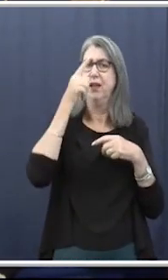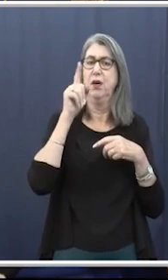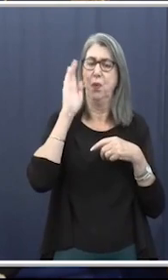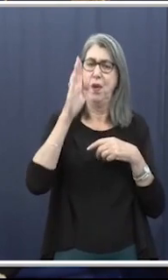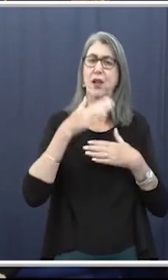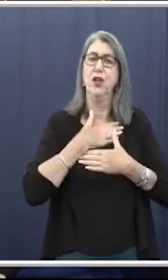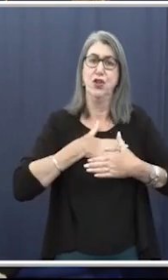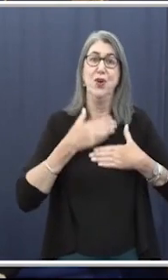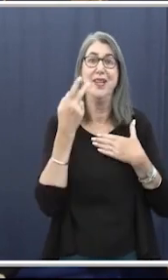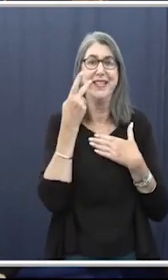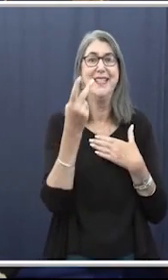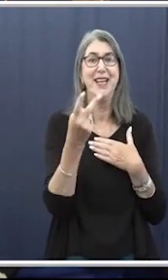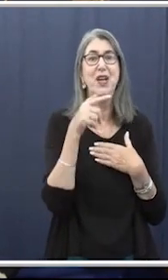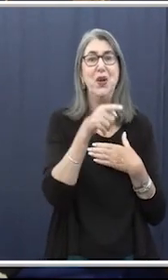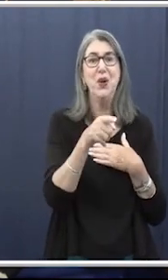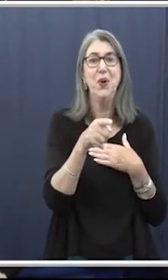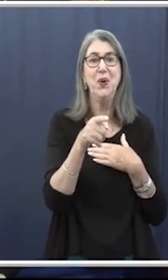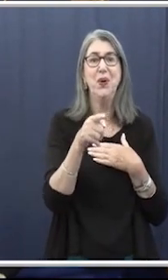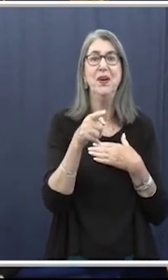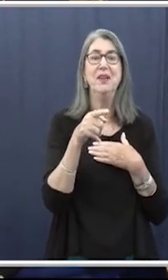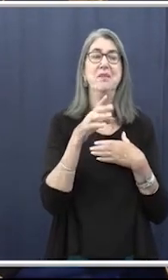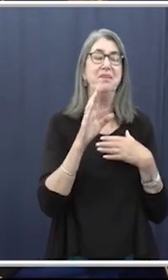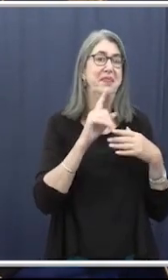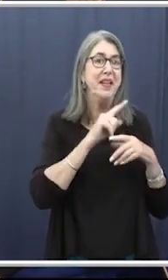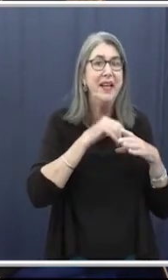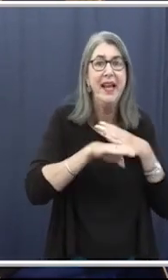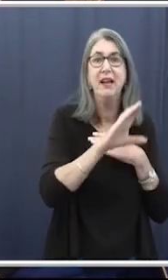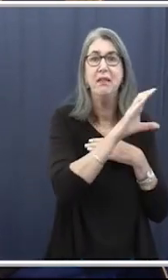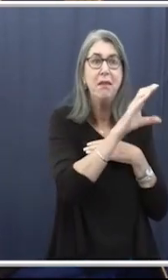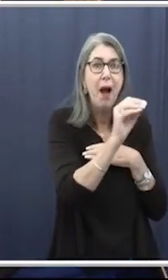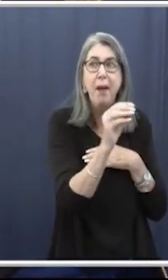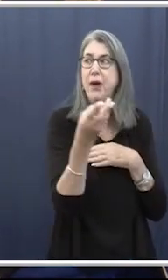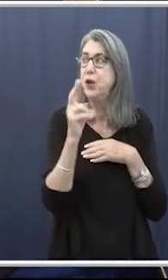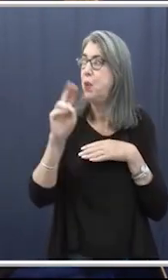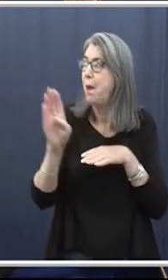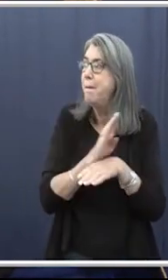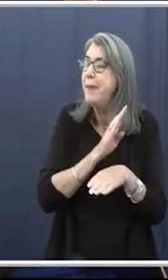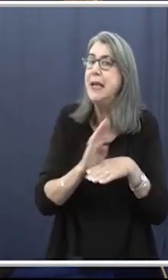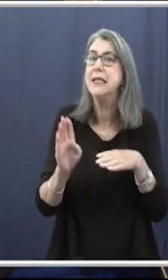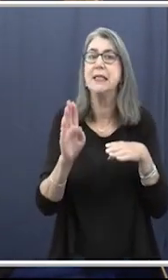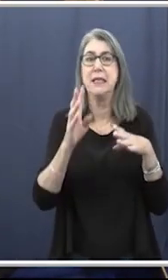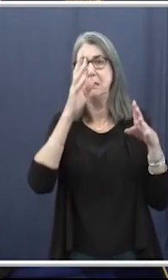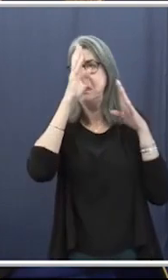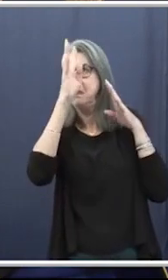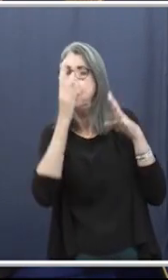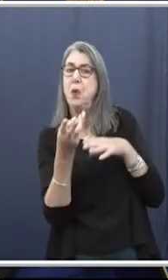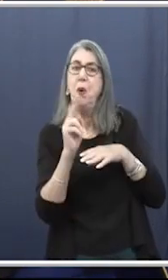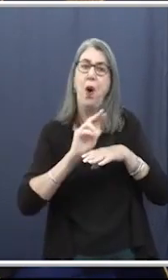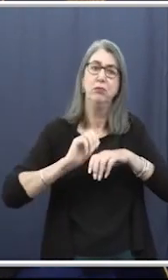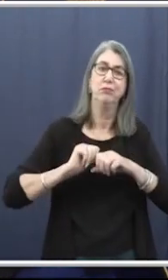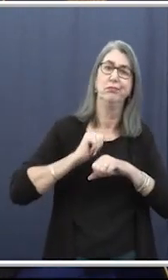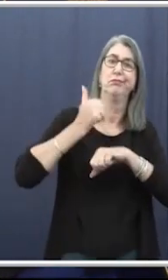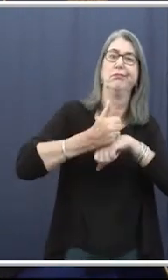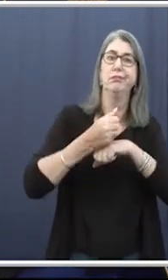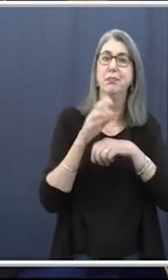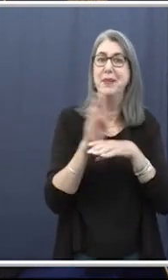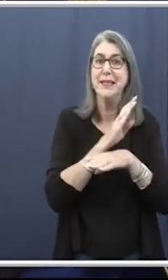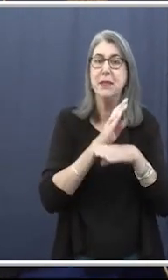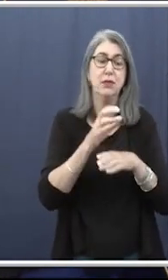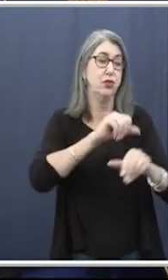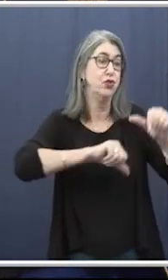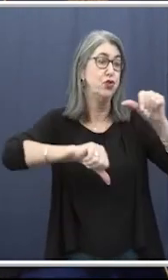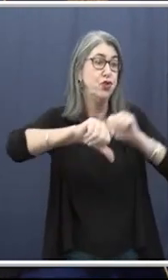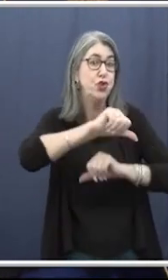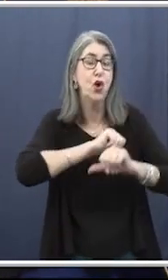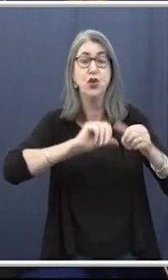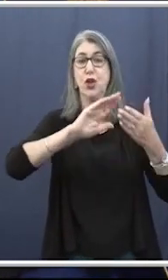enjoy seeing you in the companies, in your own business, in entrepreneurship, in social